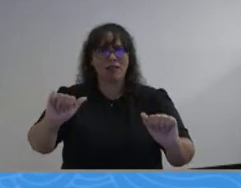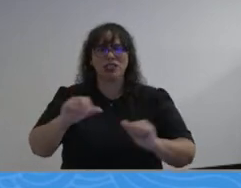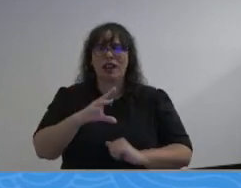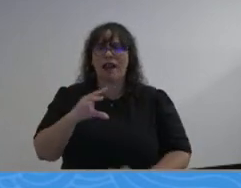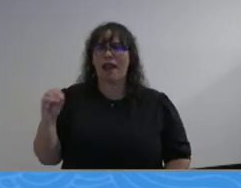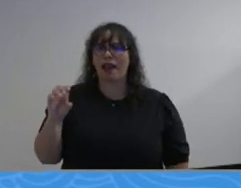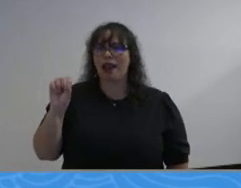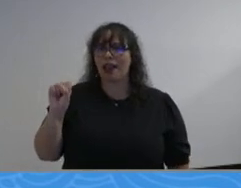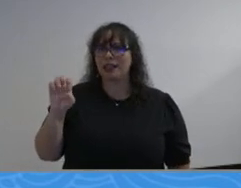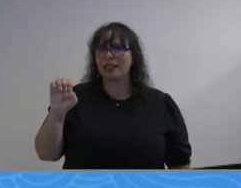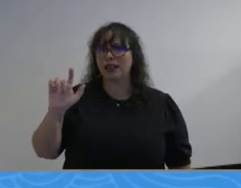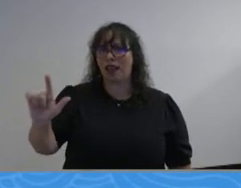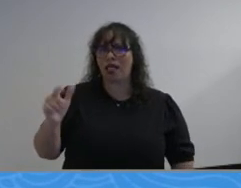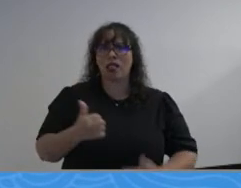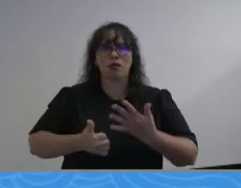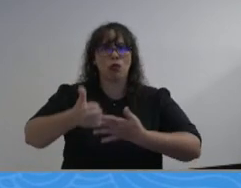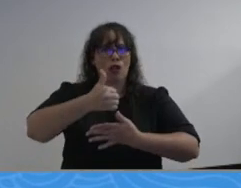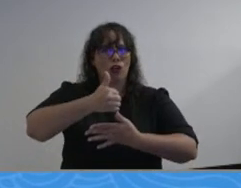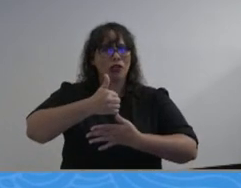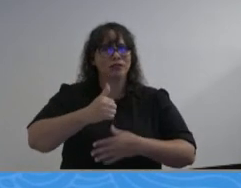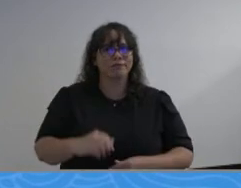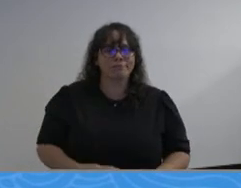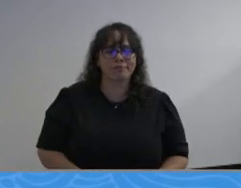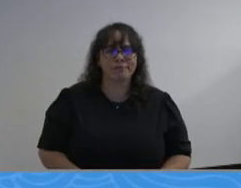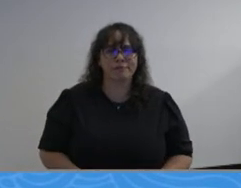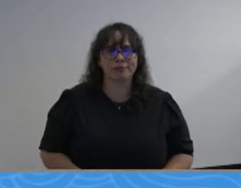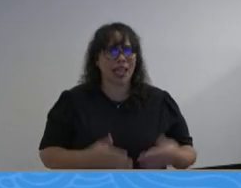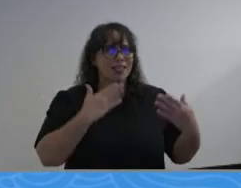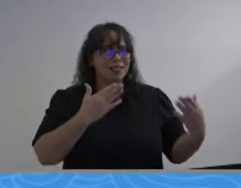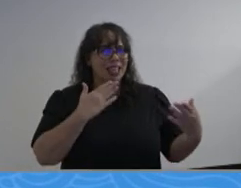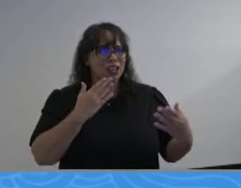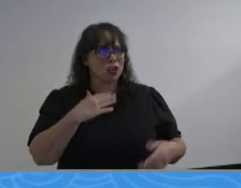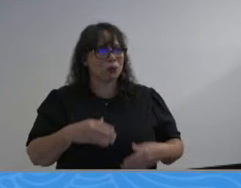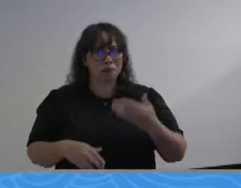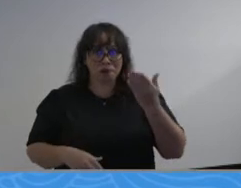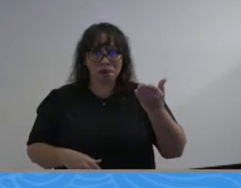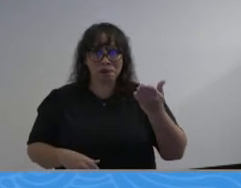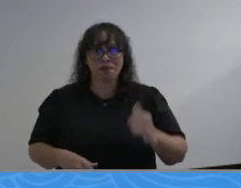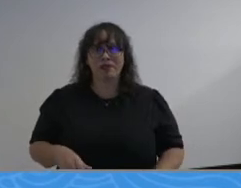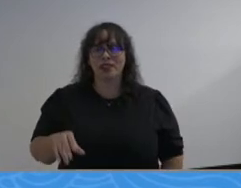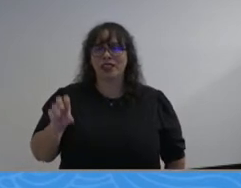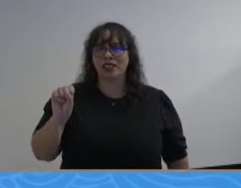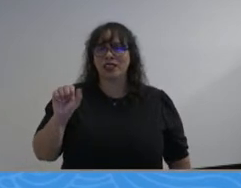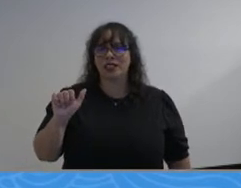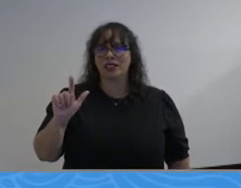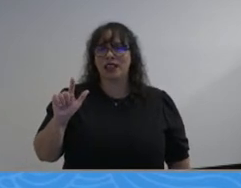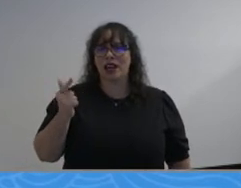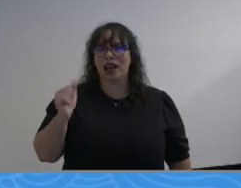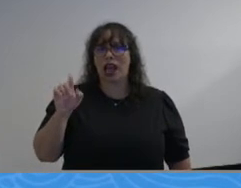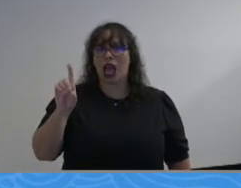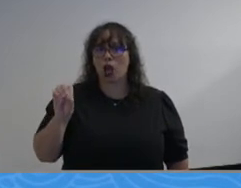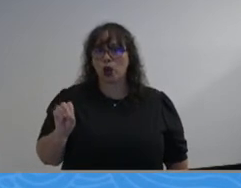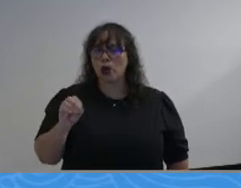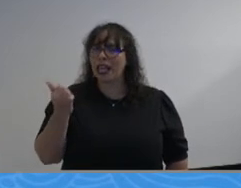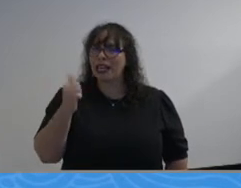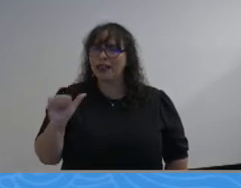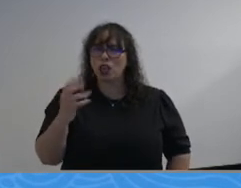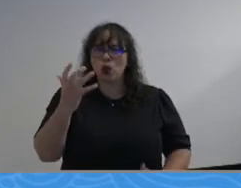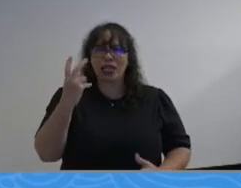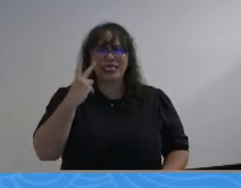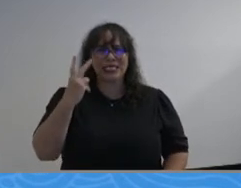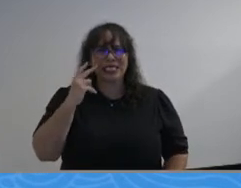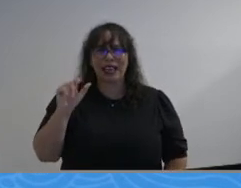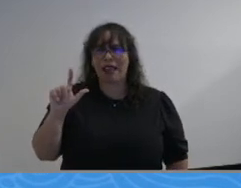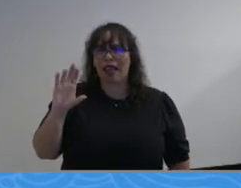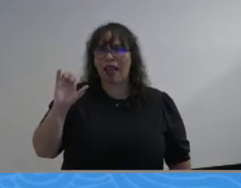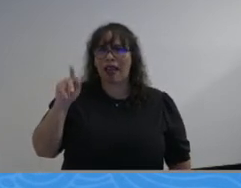priorities. Thank you. Ms. Salgado, Is there anything that you would like to see in the LCAP plan that is